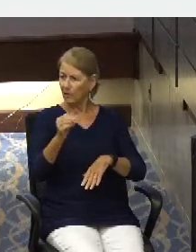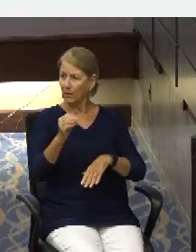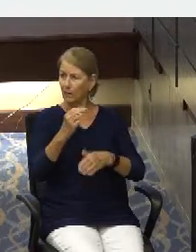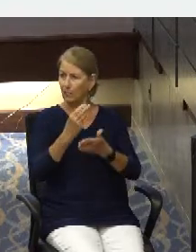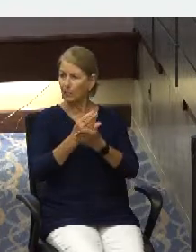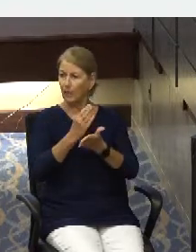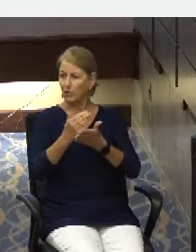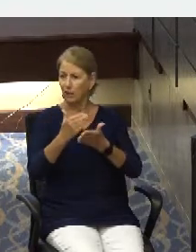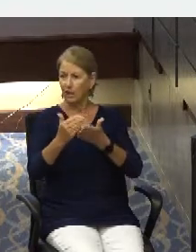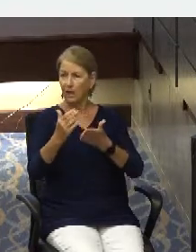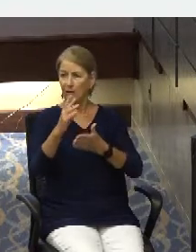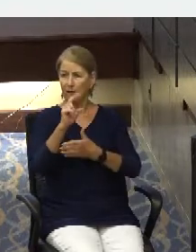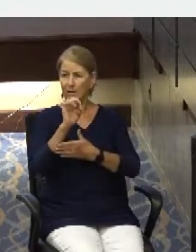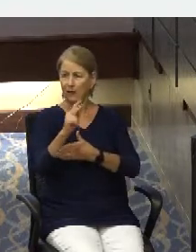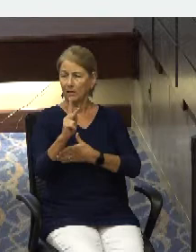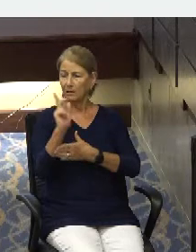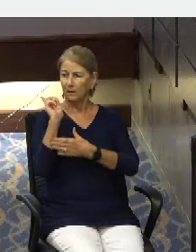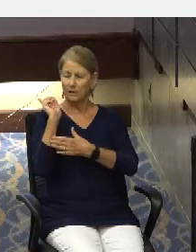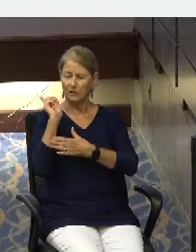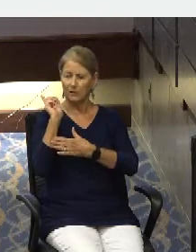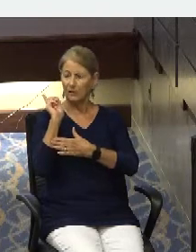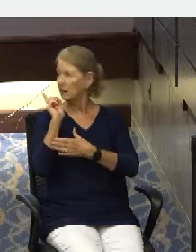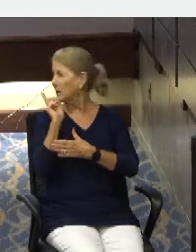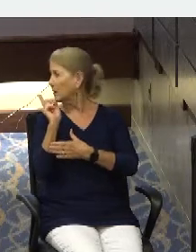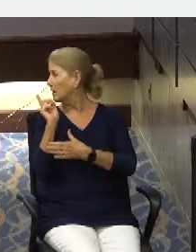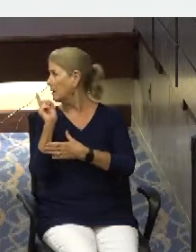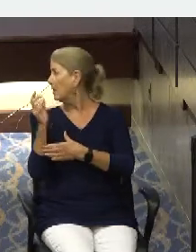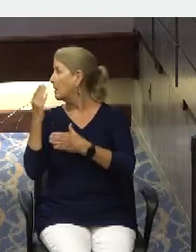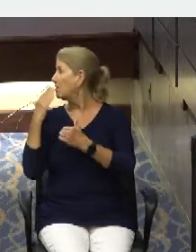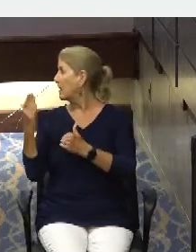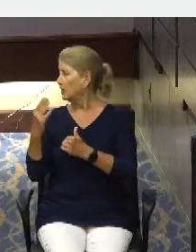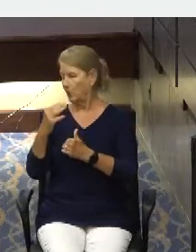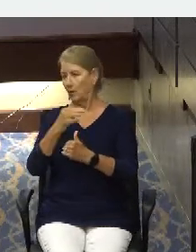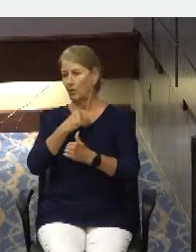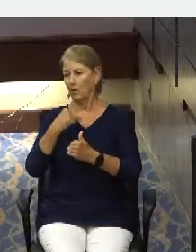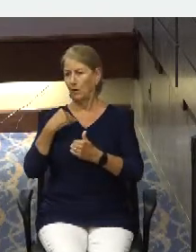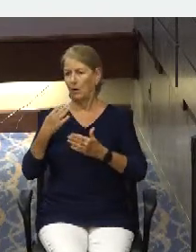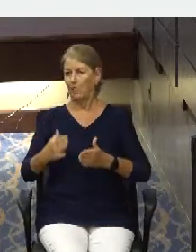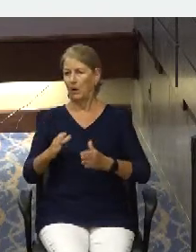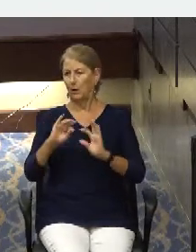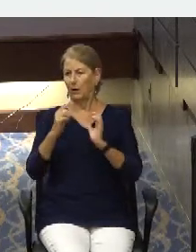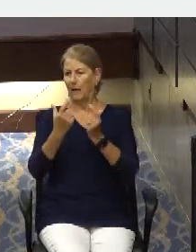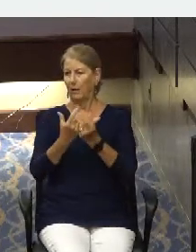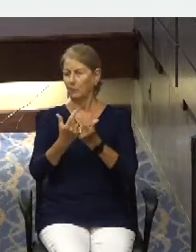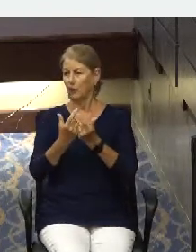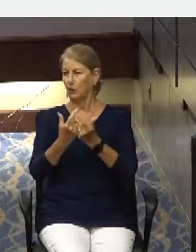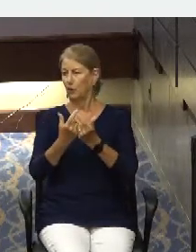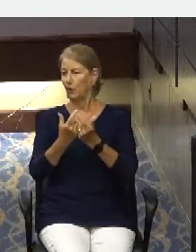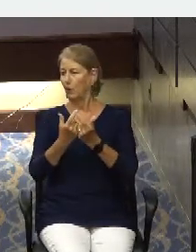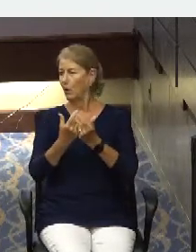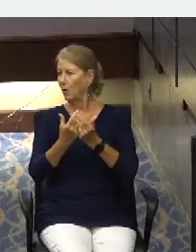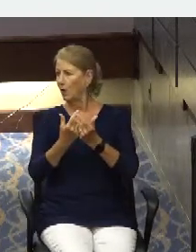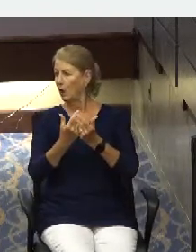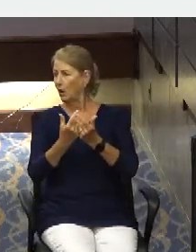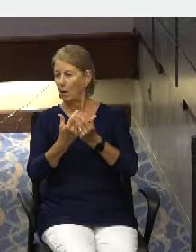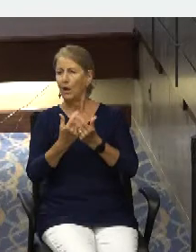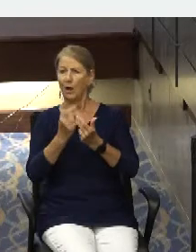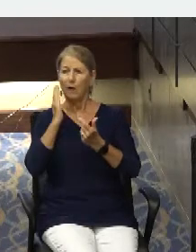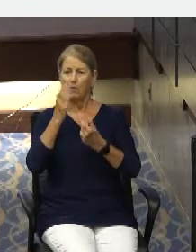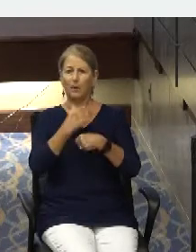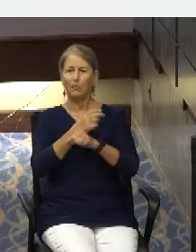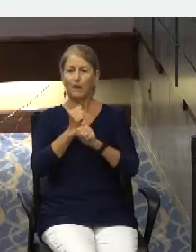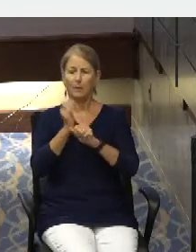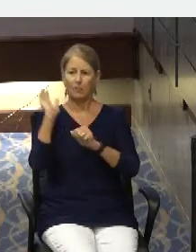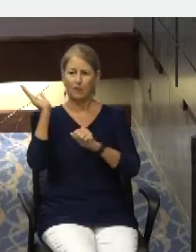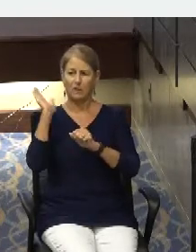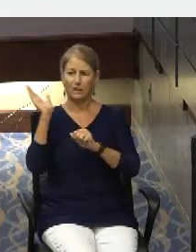Nick. All right, good afternoon, Mayor and Council. So as Bradley said, my presentation is pretty brief. Just